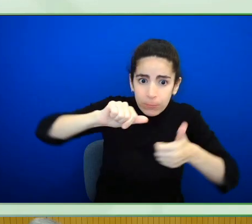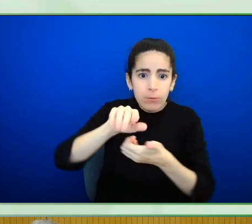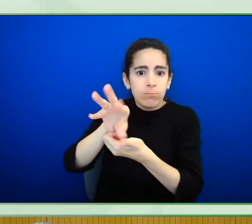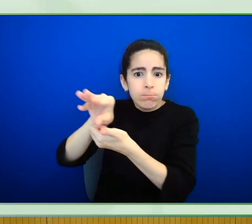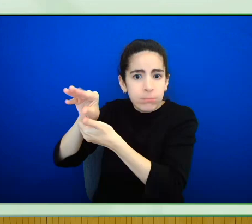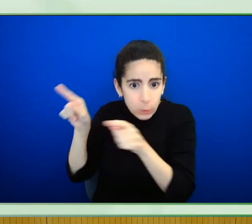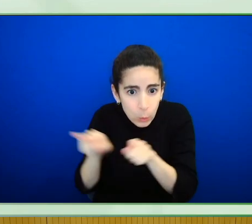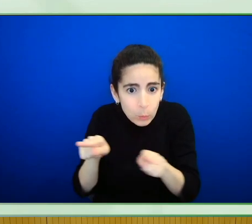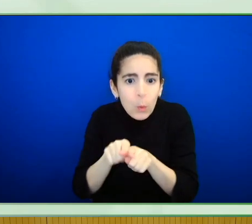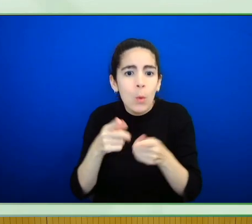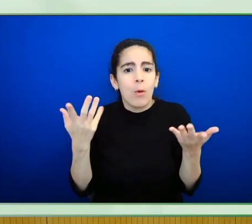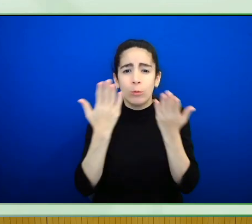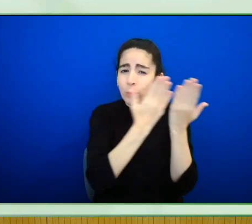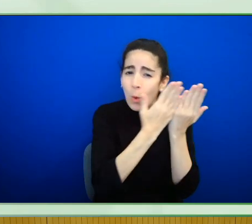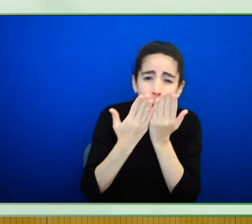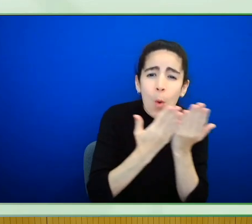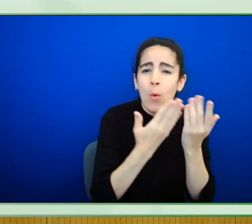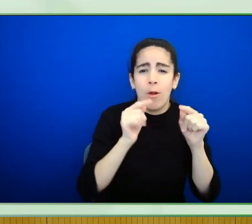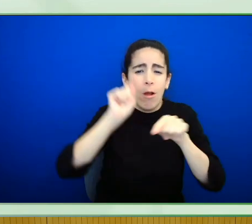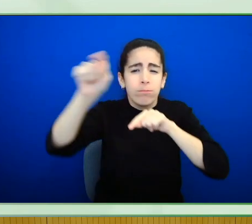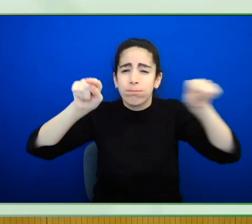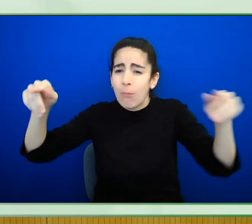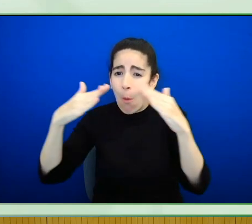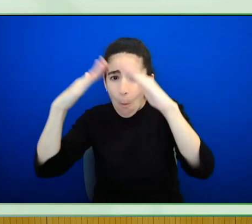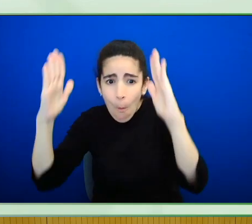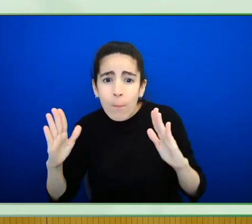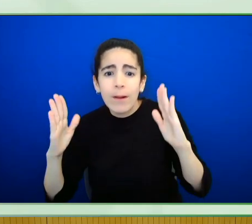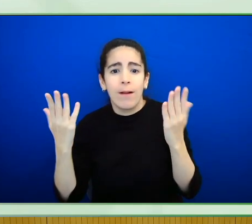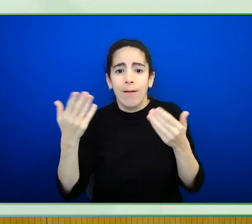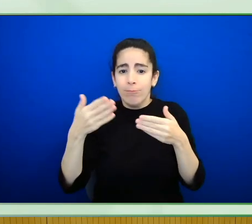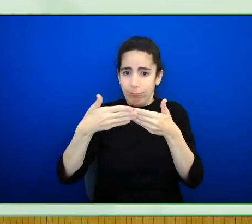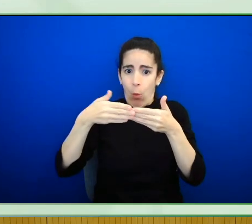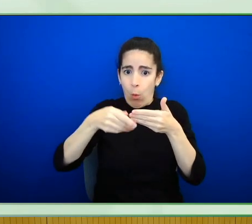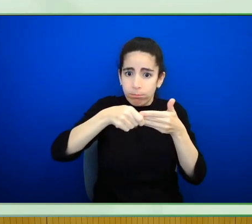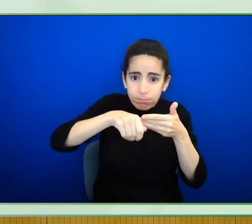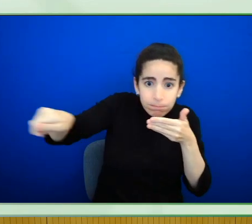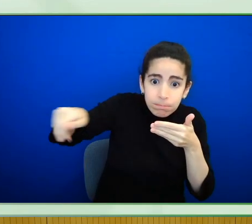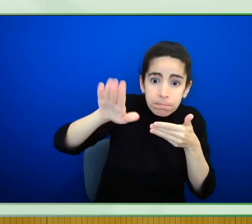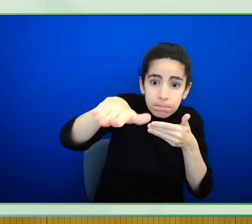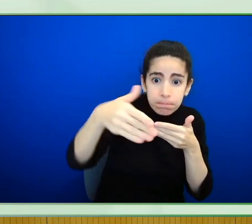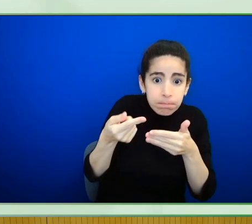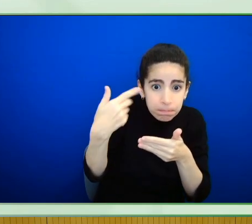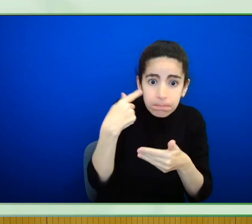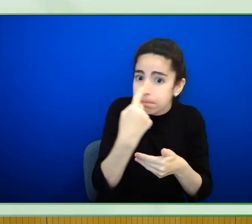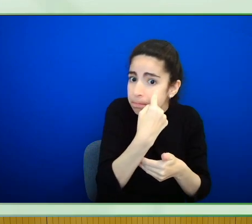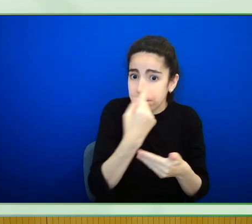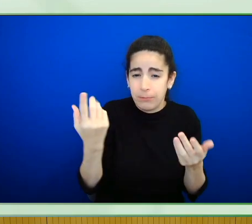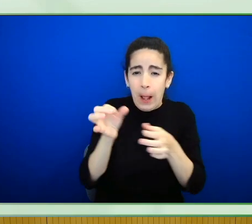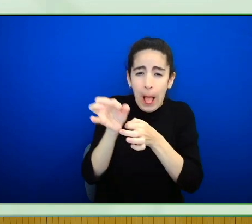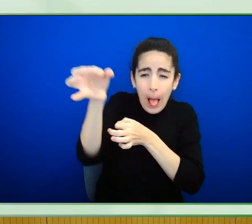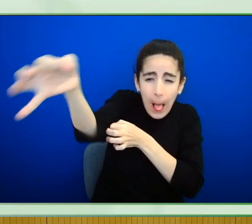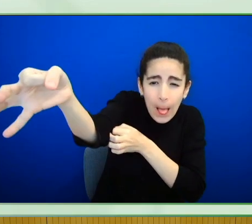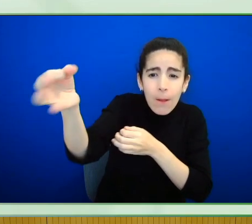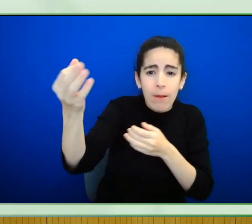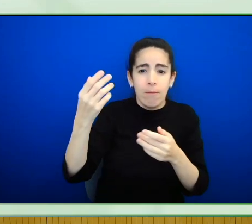who normally wouldn't be able to travel to health facilities or may not even know that they have a health issue. Many people who are living